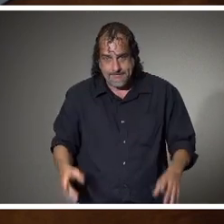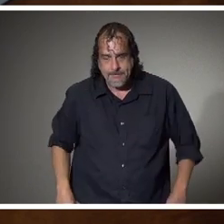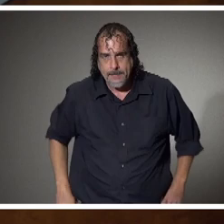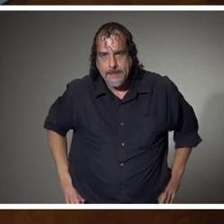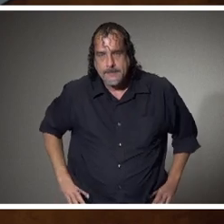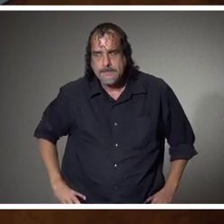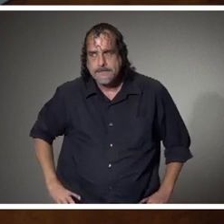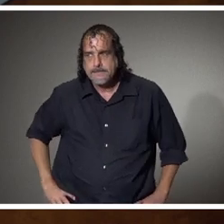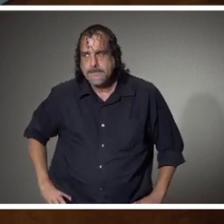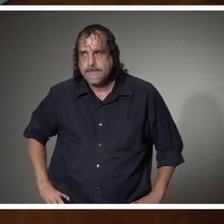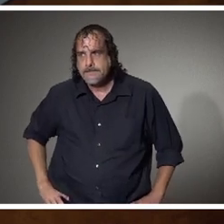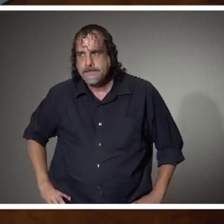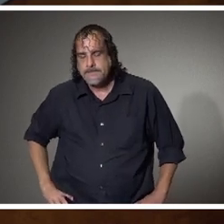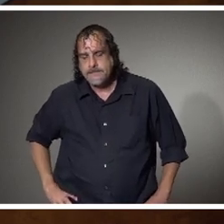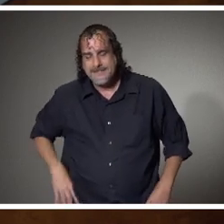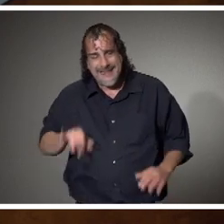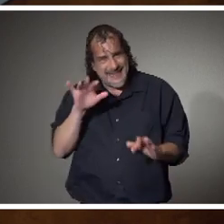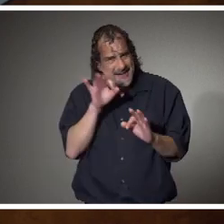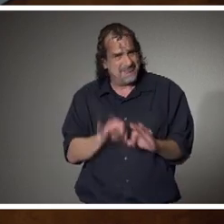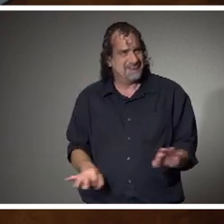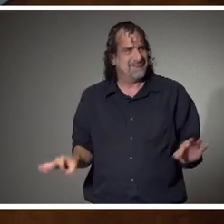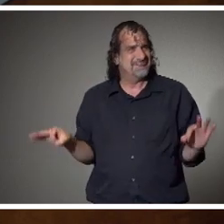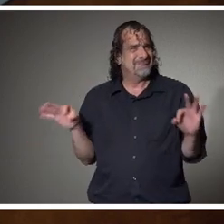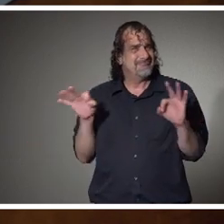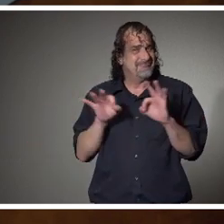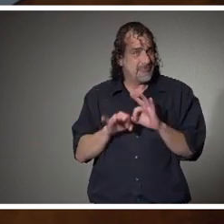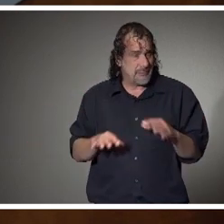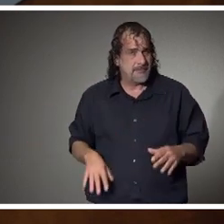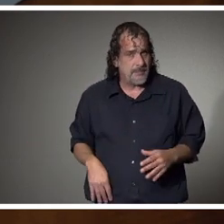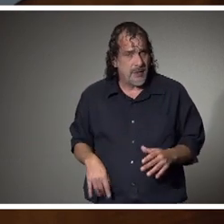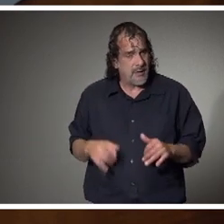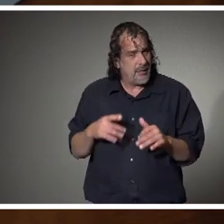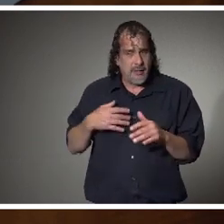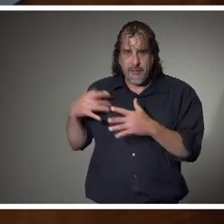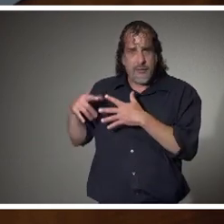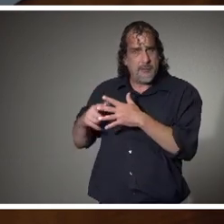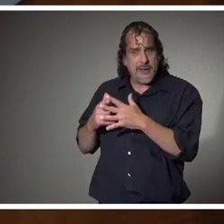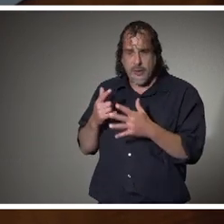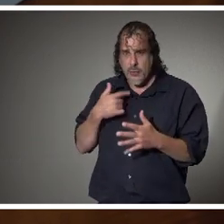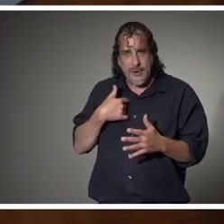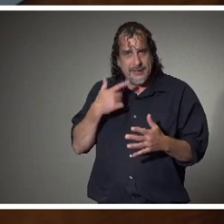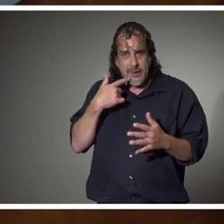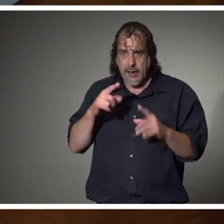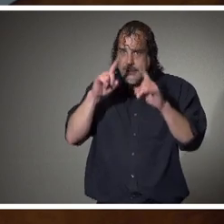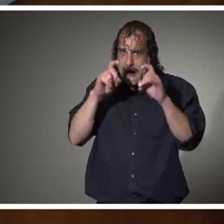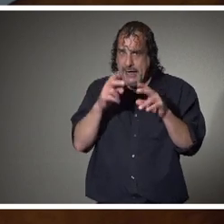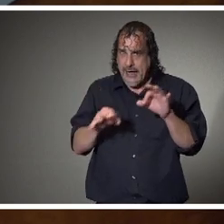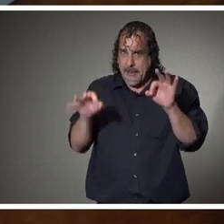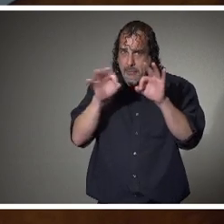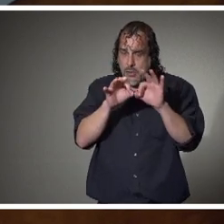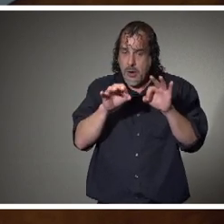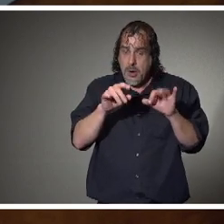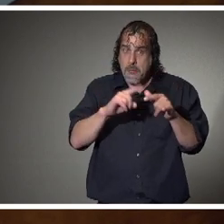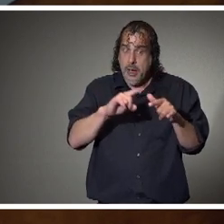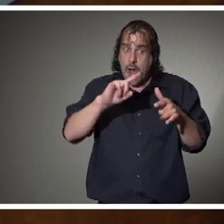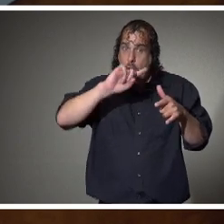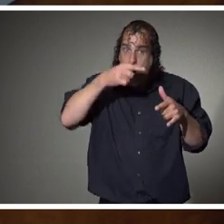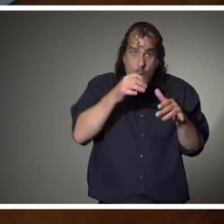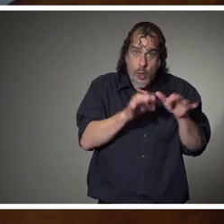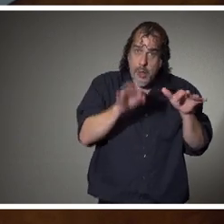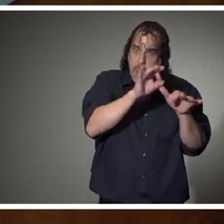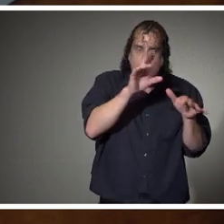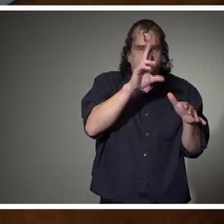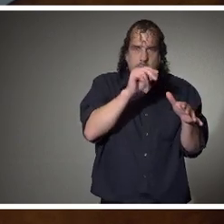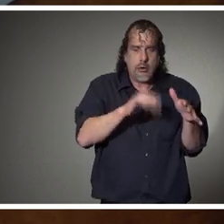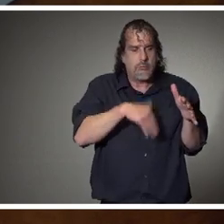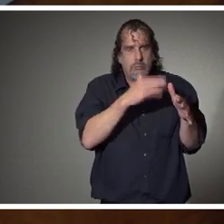throughout the country. It's an important piece. We've said from the beginning testing is critical, but it's not the only critical piece to